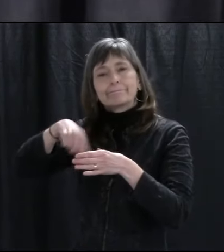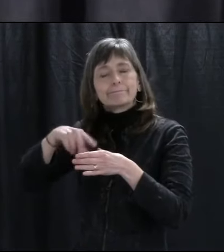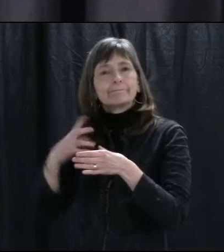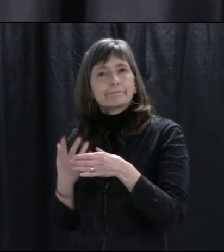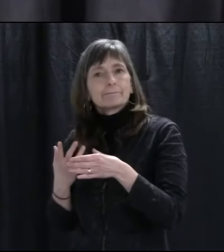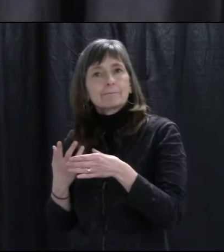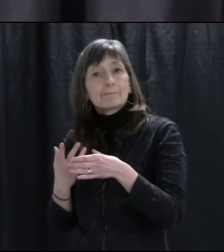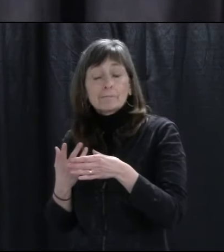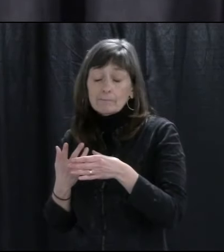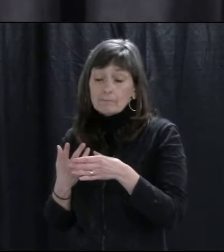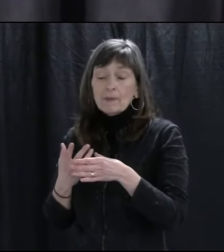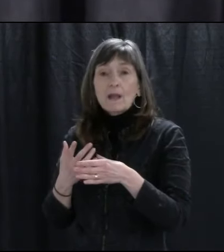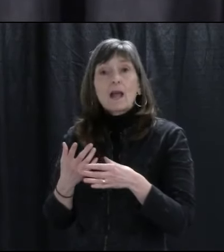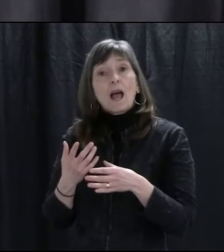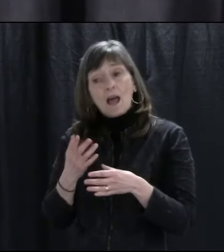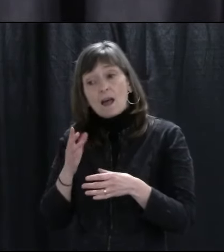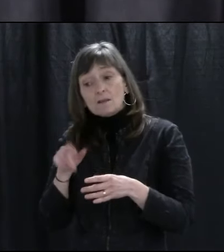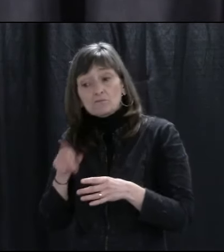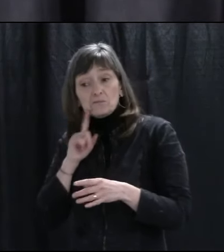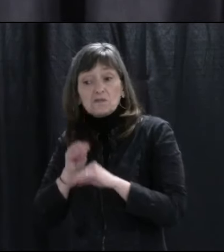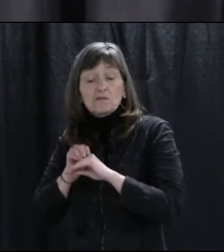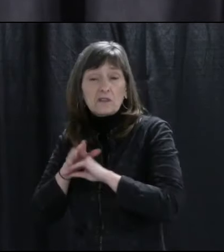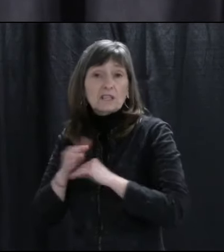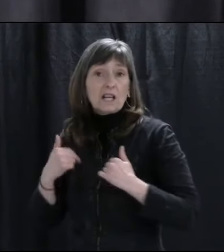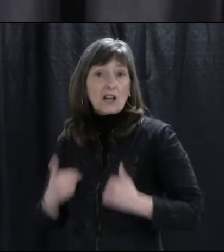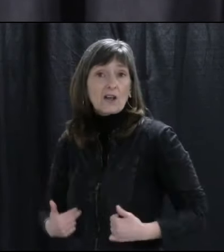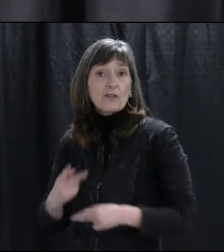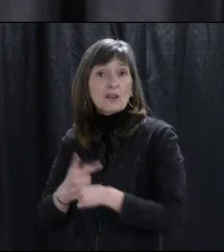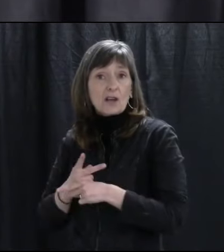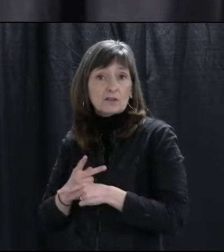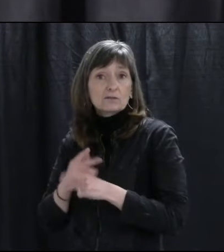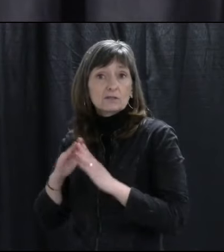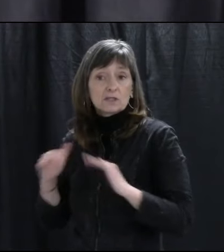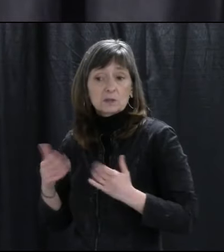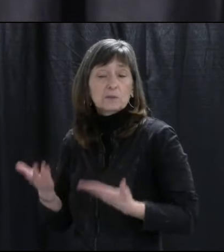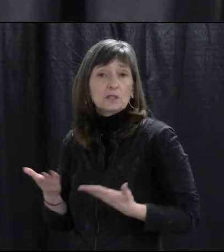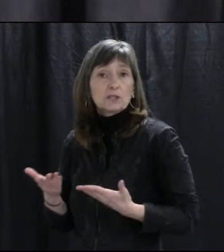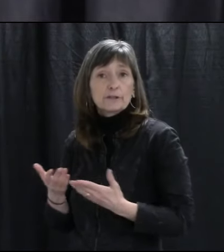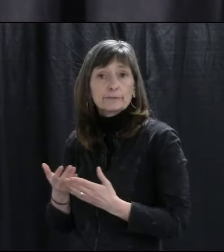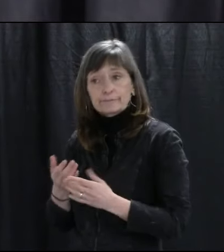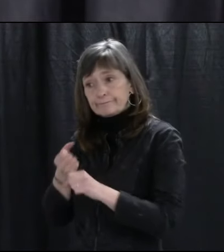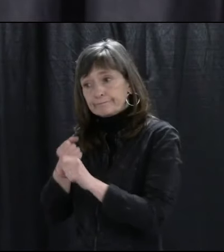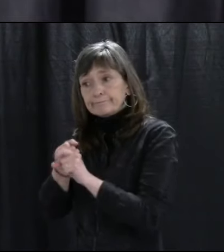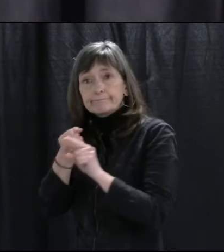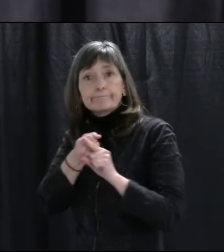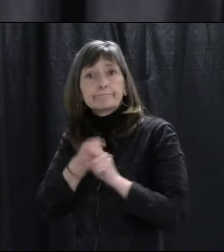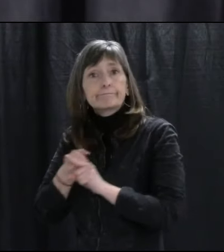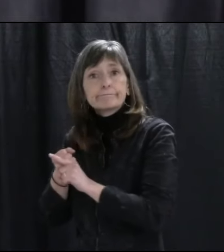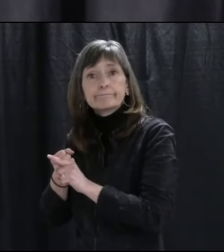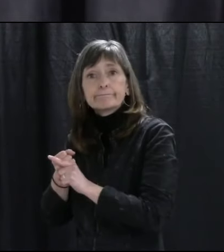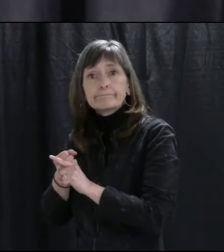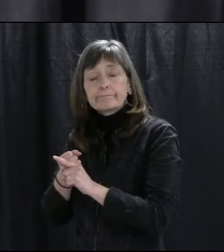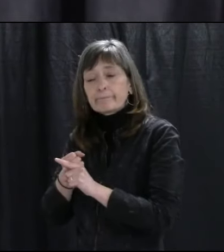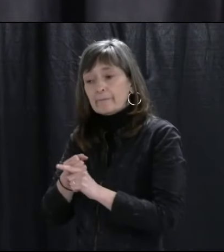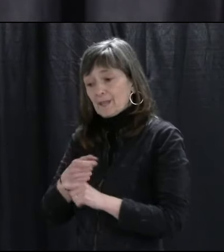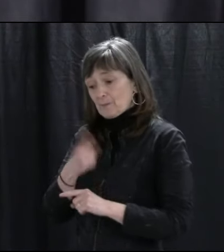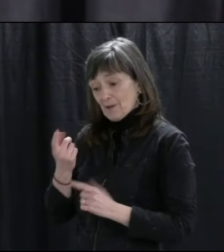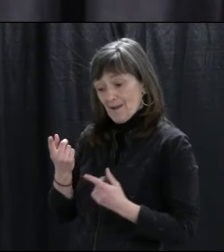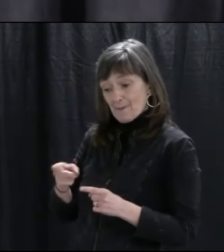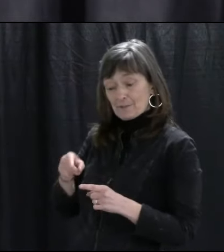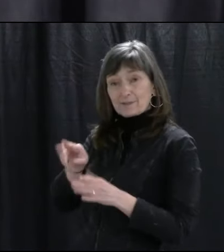on workers in the healthcare system, and because of contacts and the nature of those